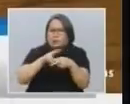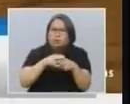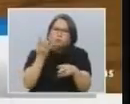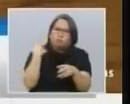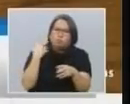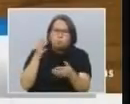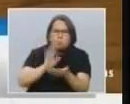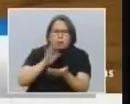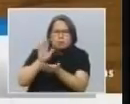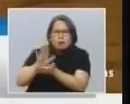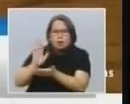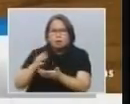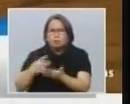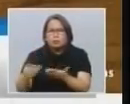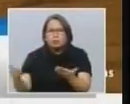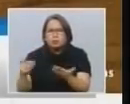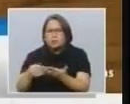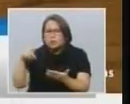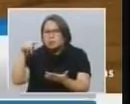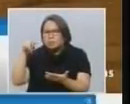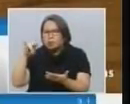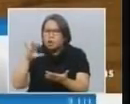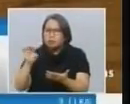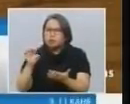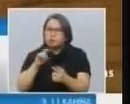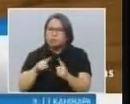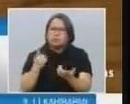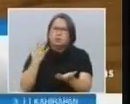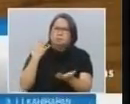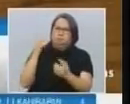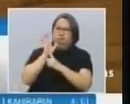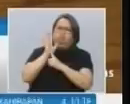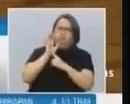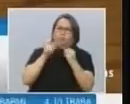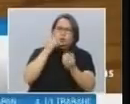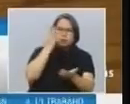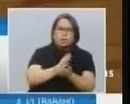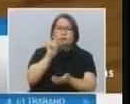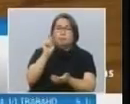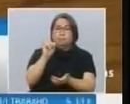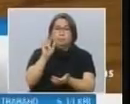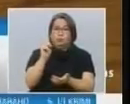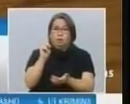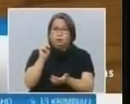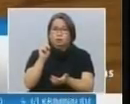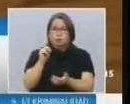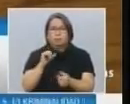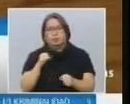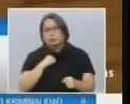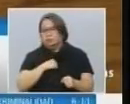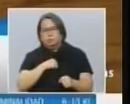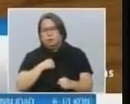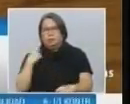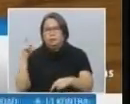months, and some irresponsibly suggesting to stop train implementation. We cannot and should